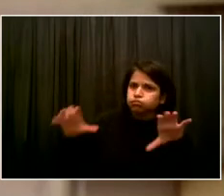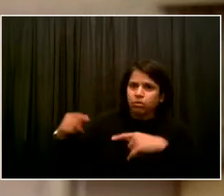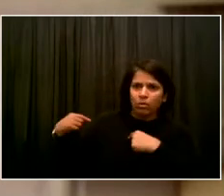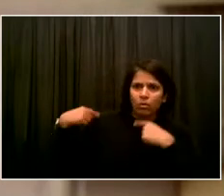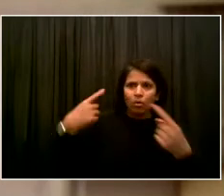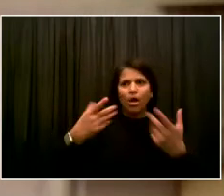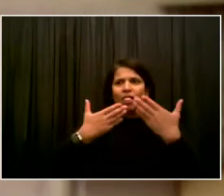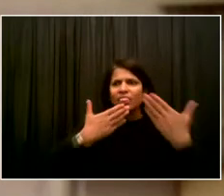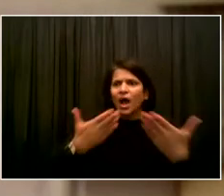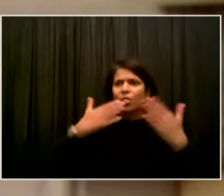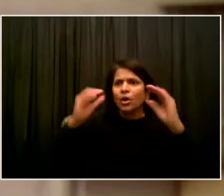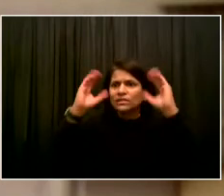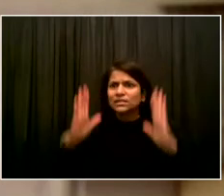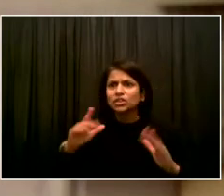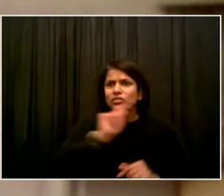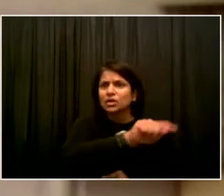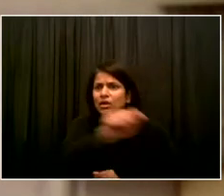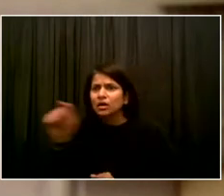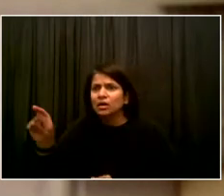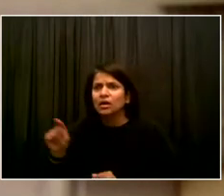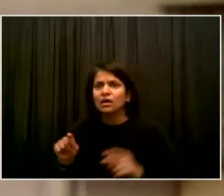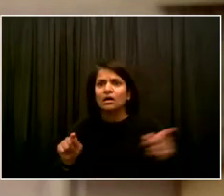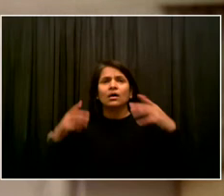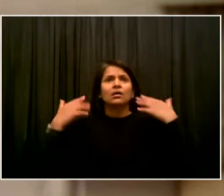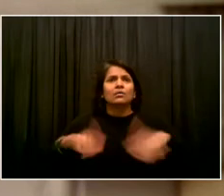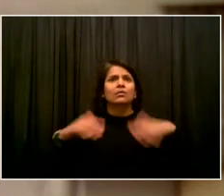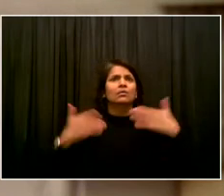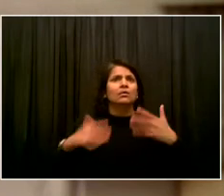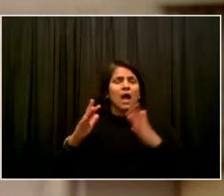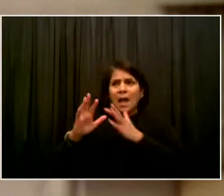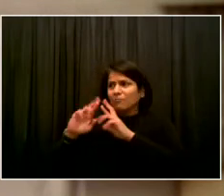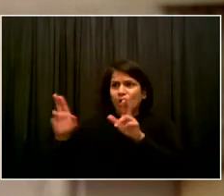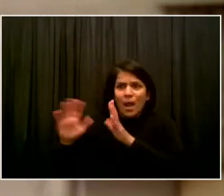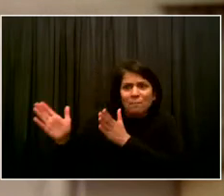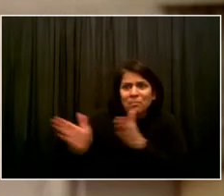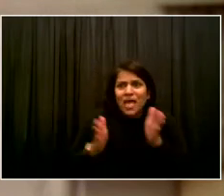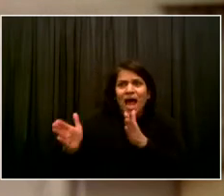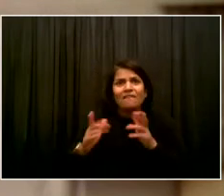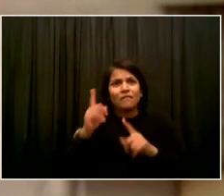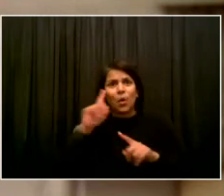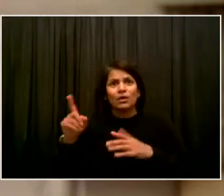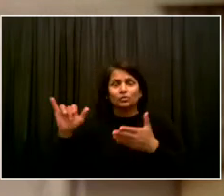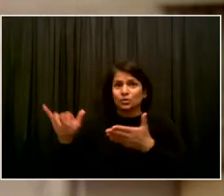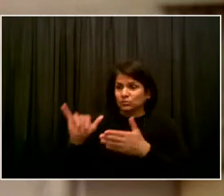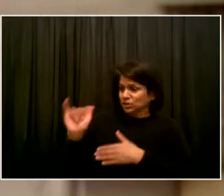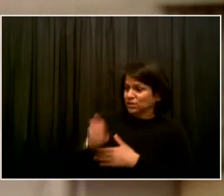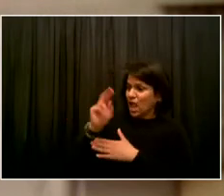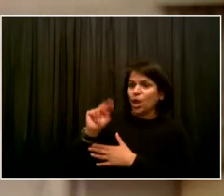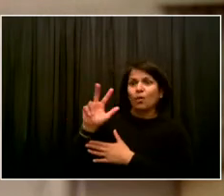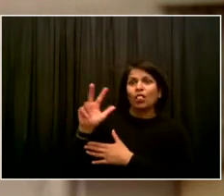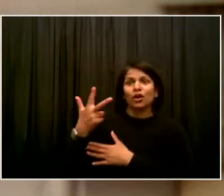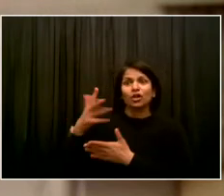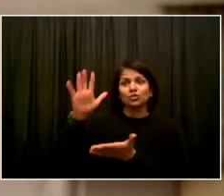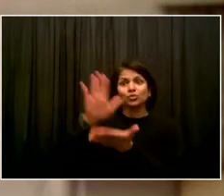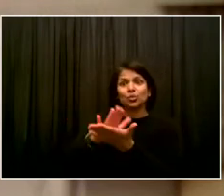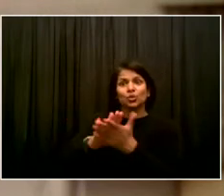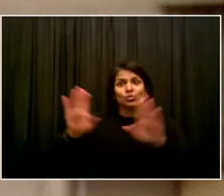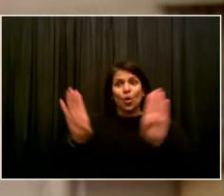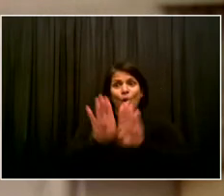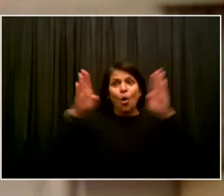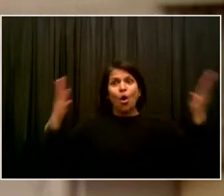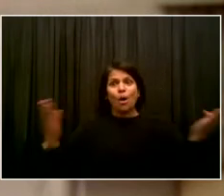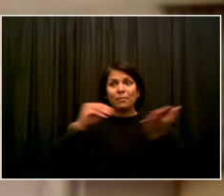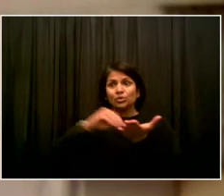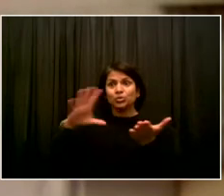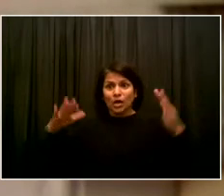to the next semester with a safe environment for them and the students. So we're all in this together. I thank them. But lastly, as you mentioned,